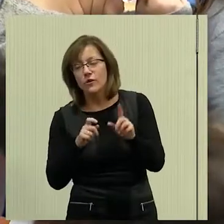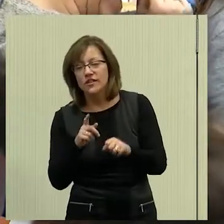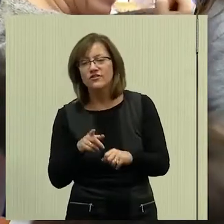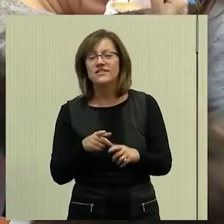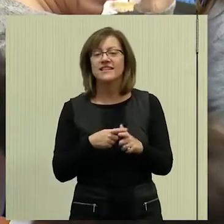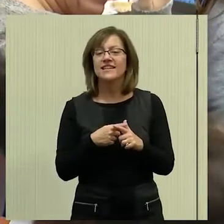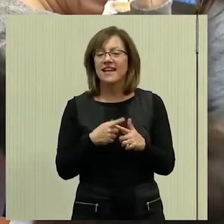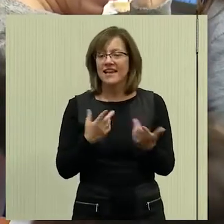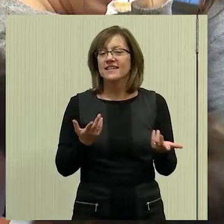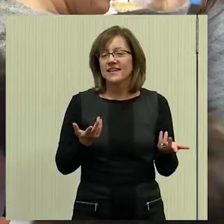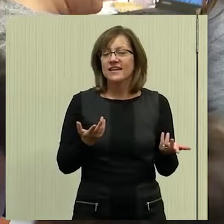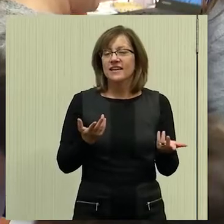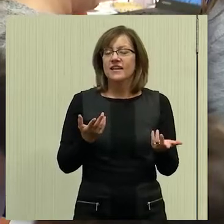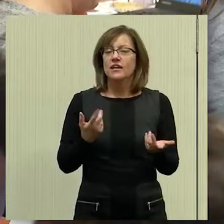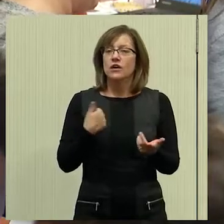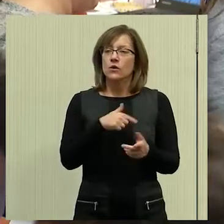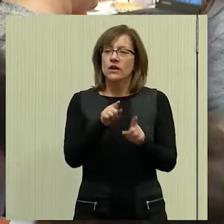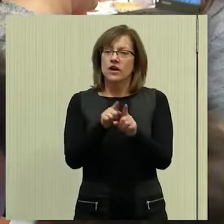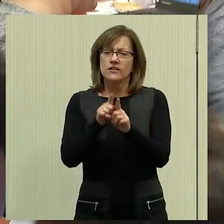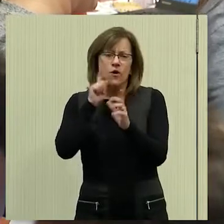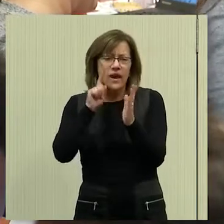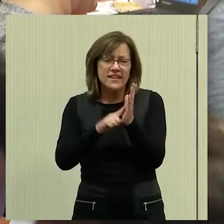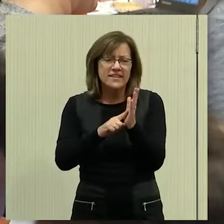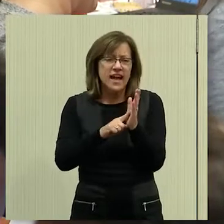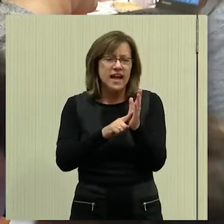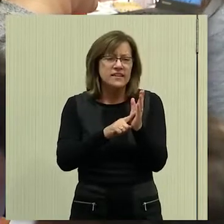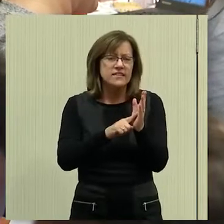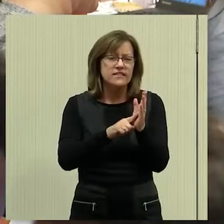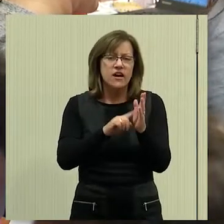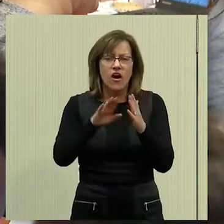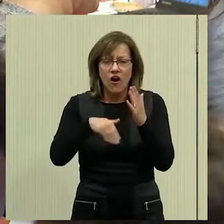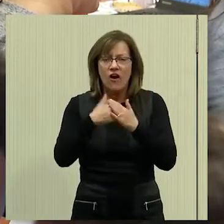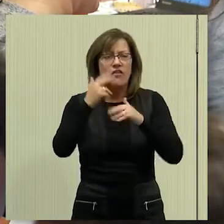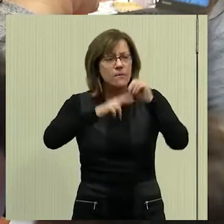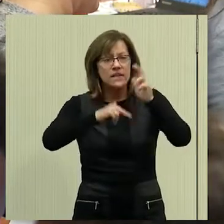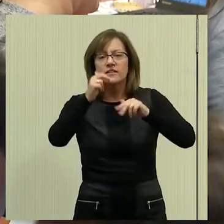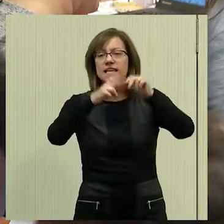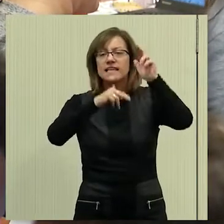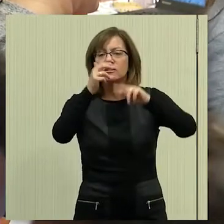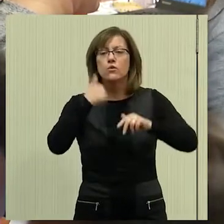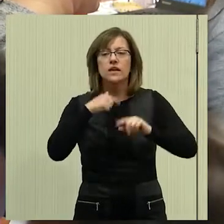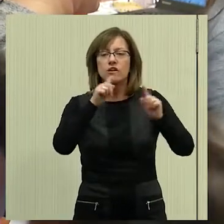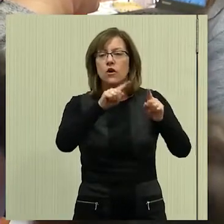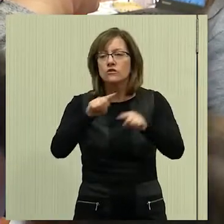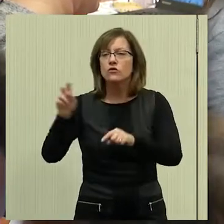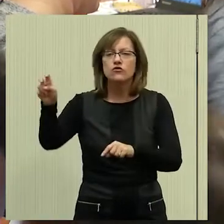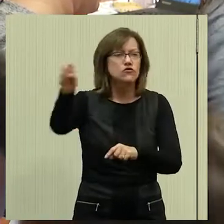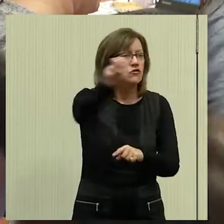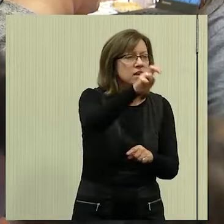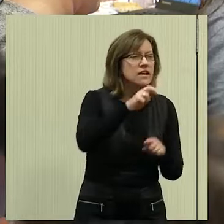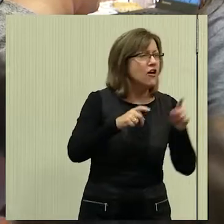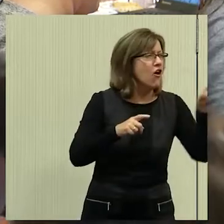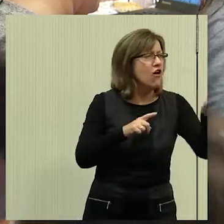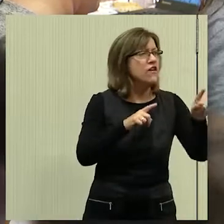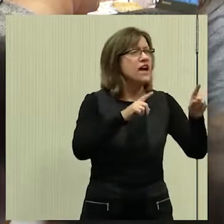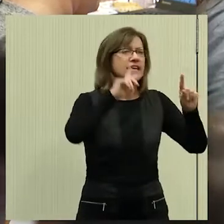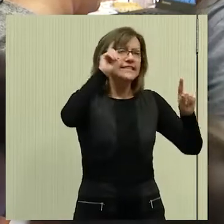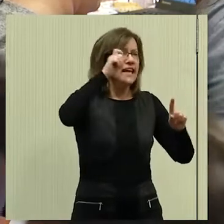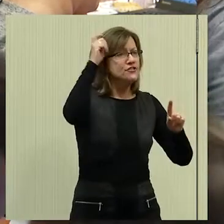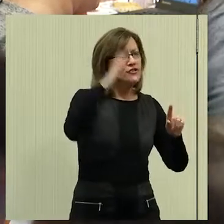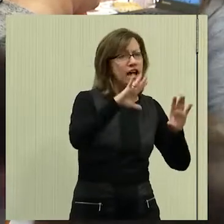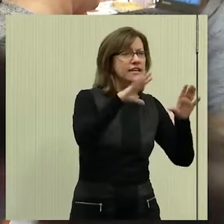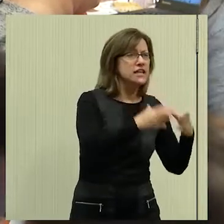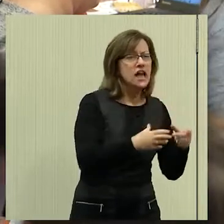out. And then we also recognized like all of these buildings that we're in have like sunshine clubs or like social clubs, and